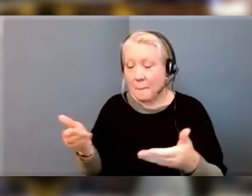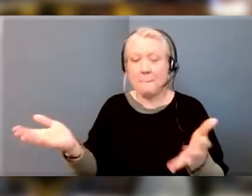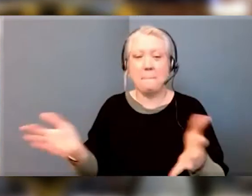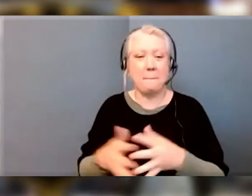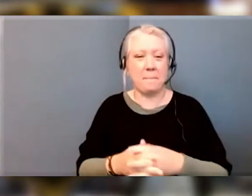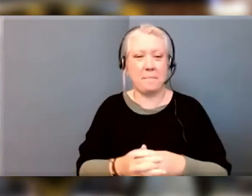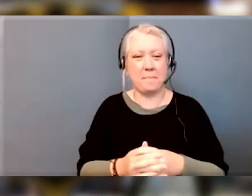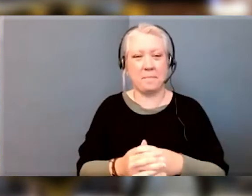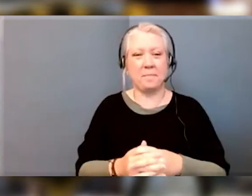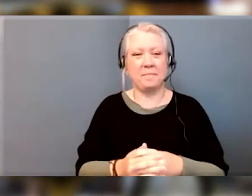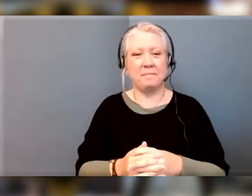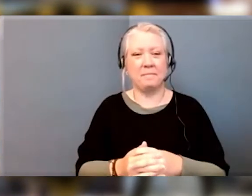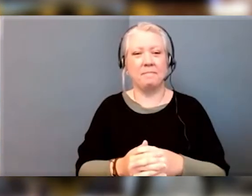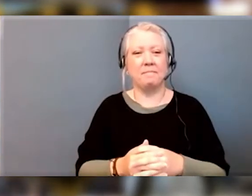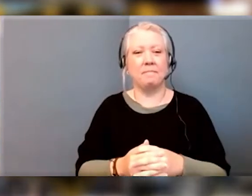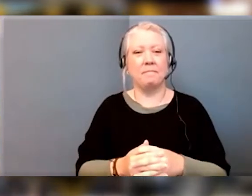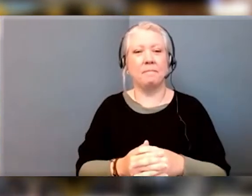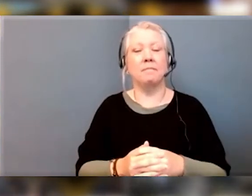Next slide.